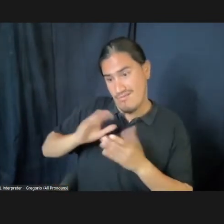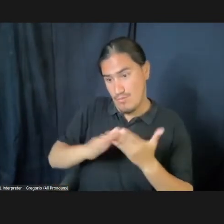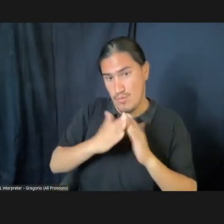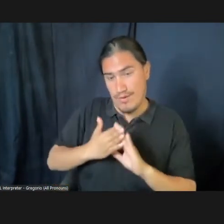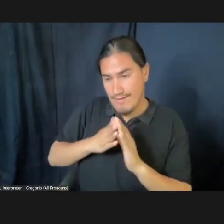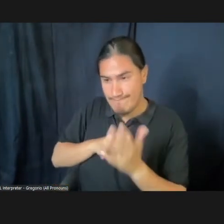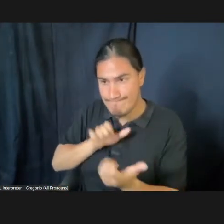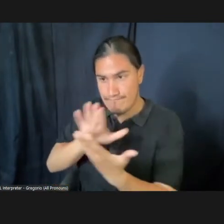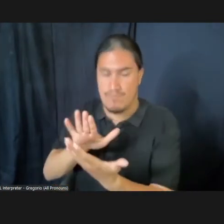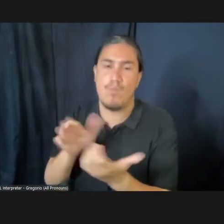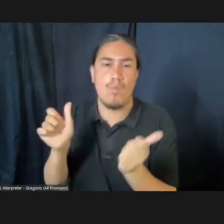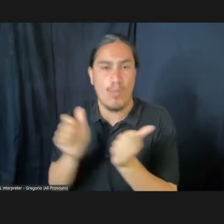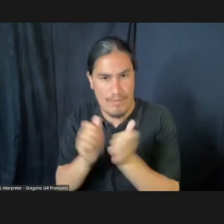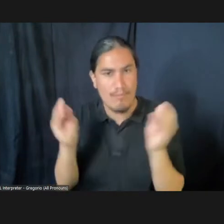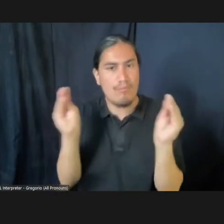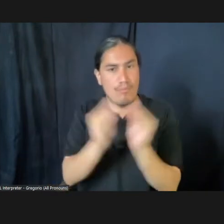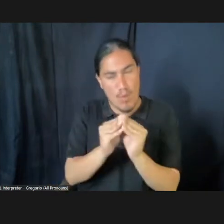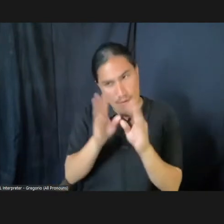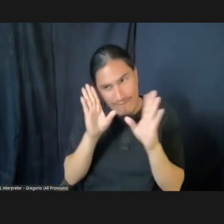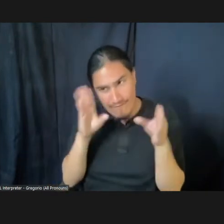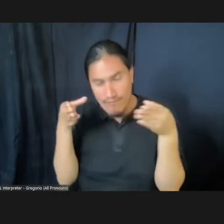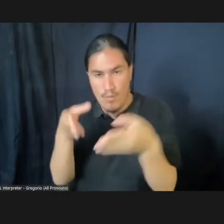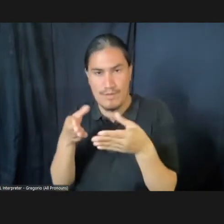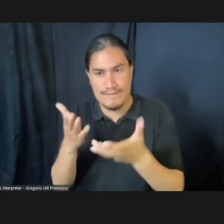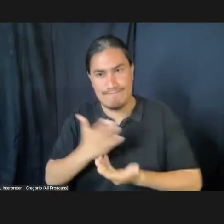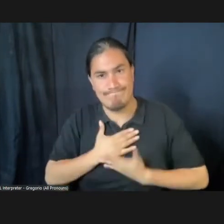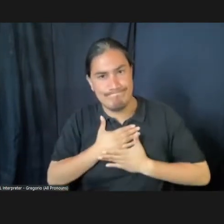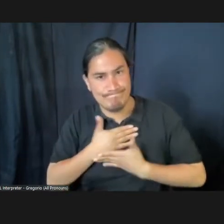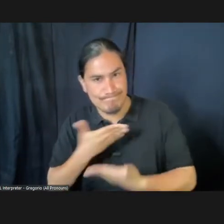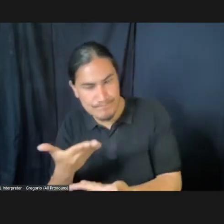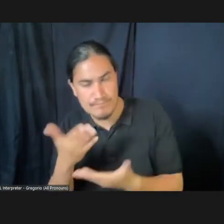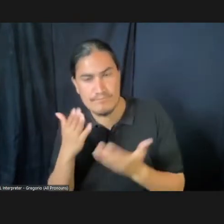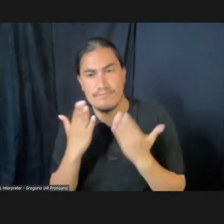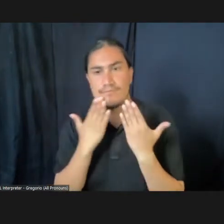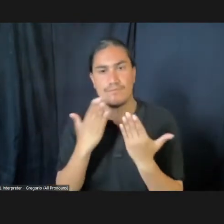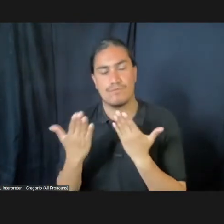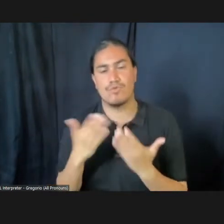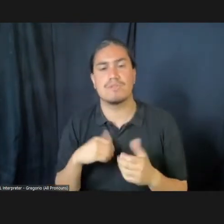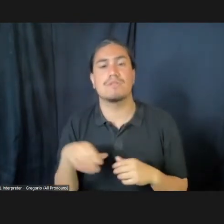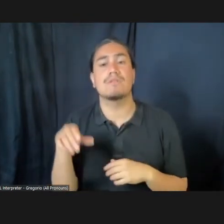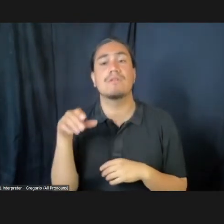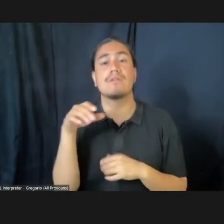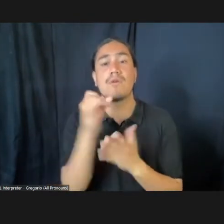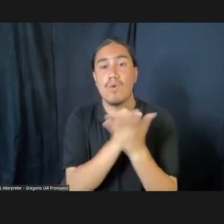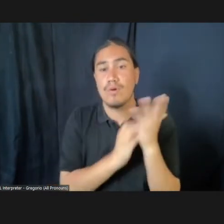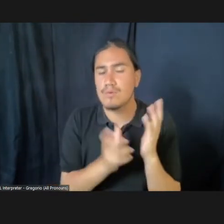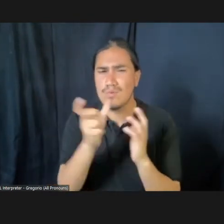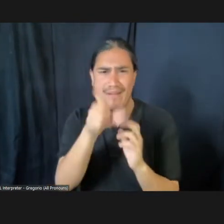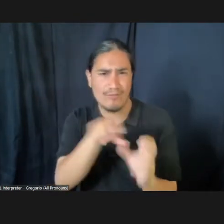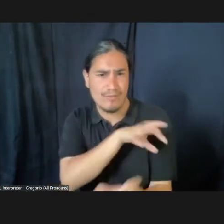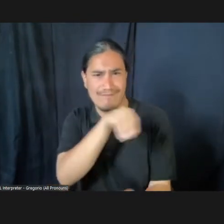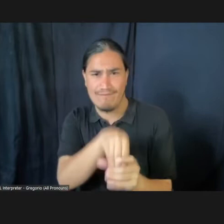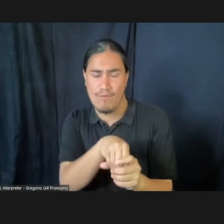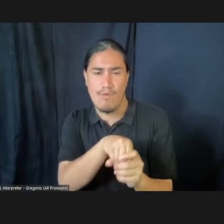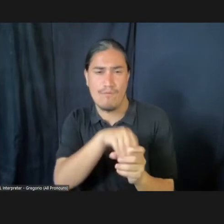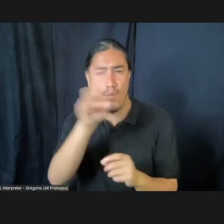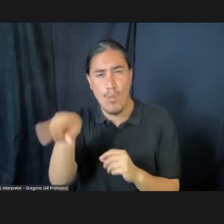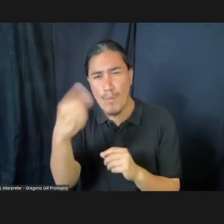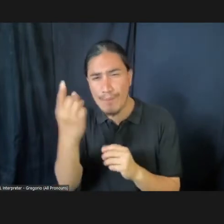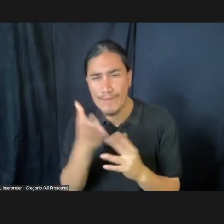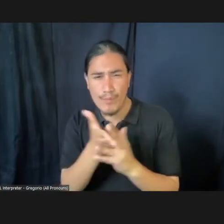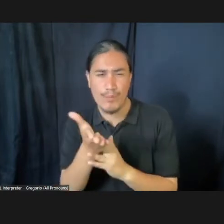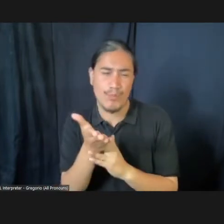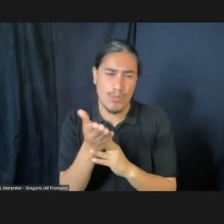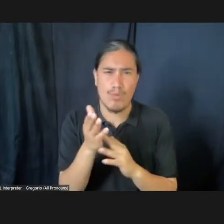with greater intentionality and generosity. Arts organizations do not have to engage with non-arts partners solely through a lens of